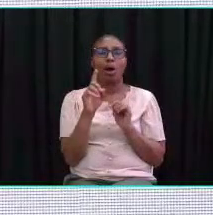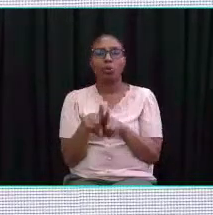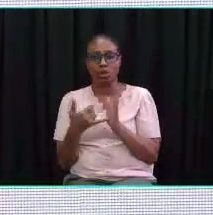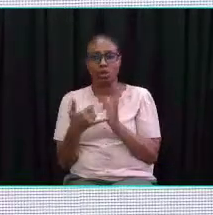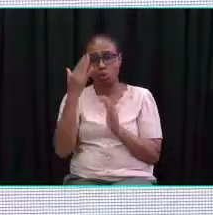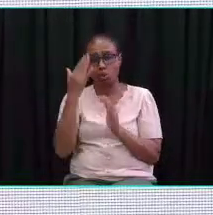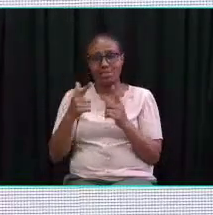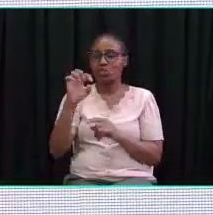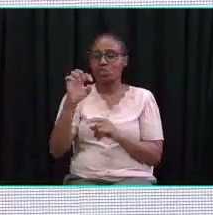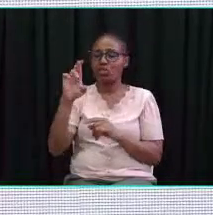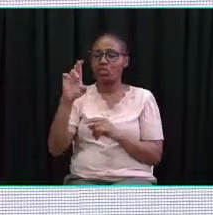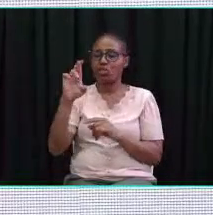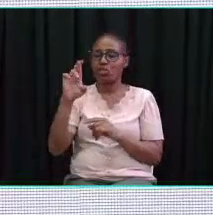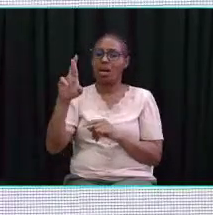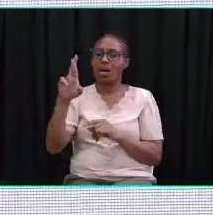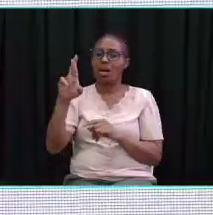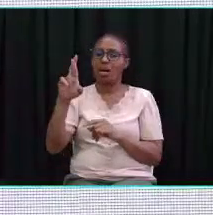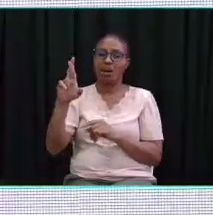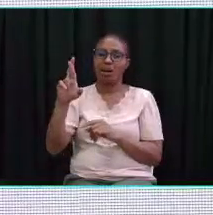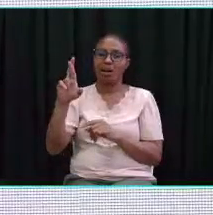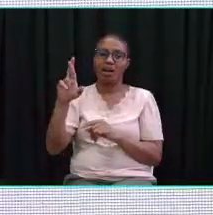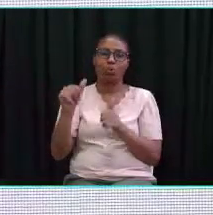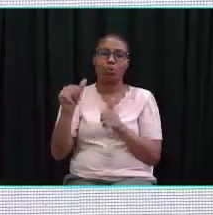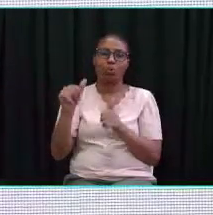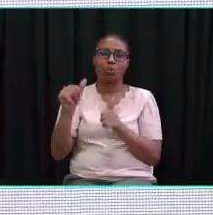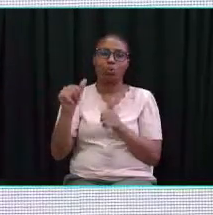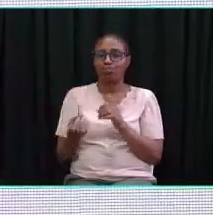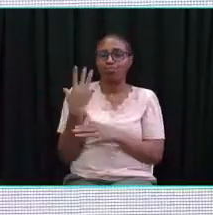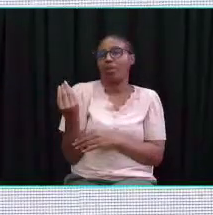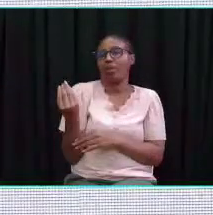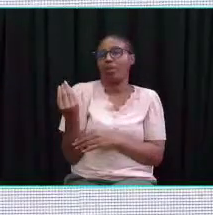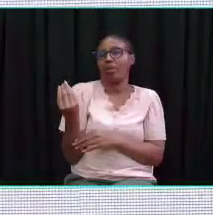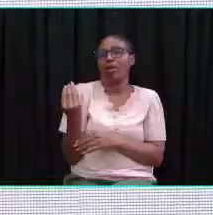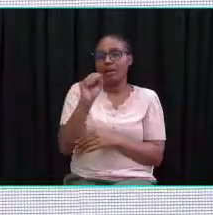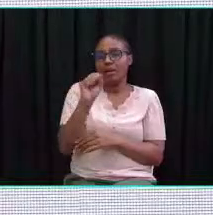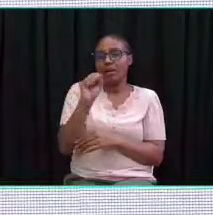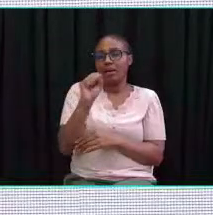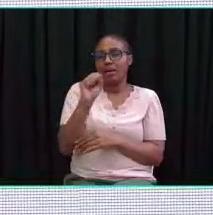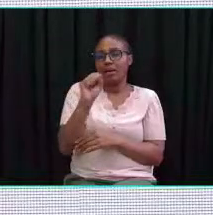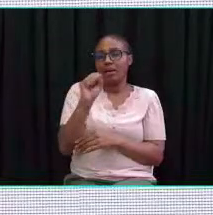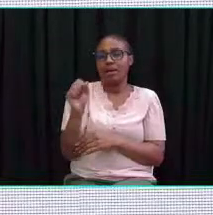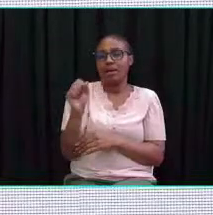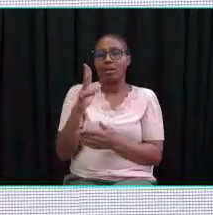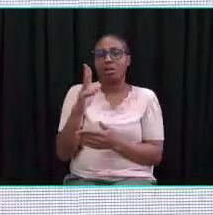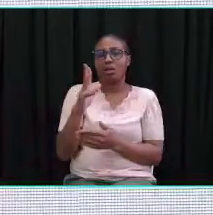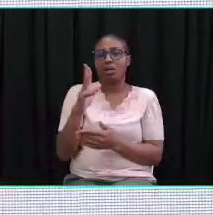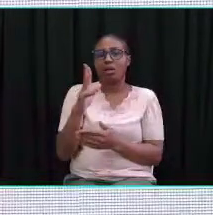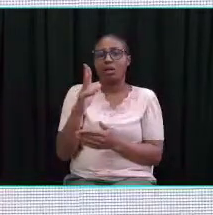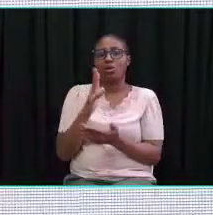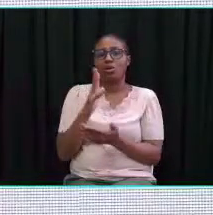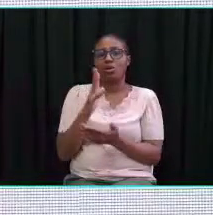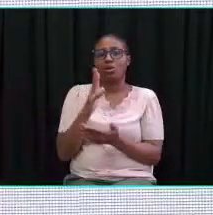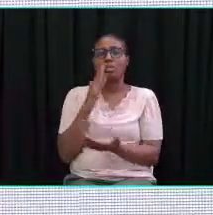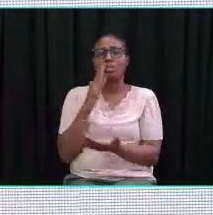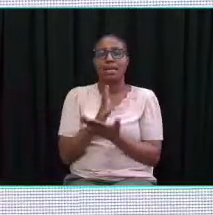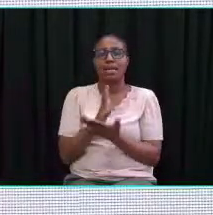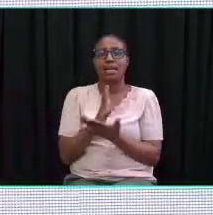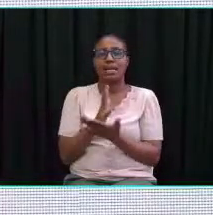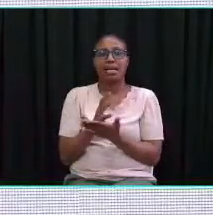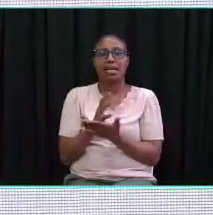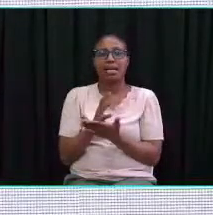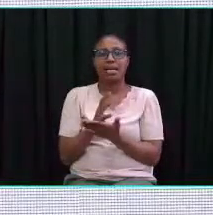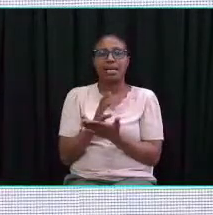the standard gauge railway that came it has really helped to move